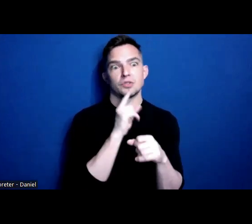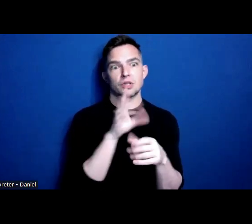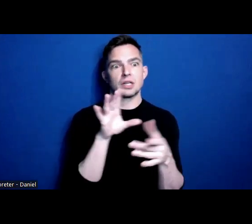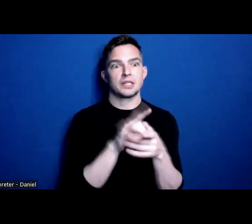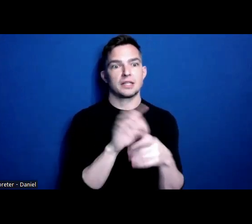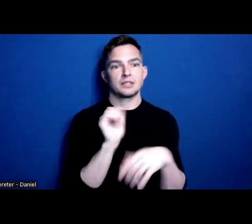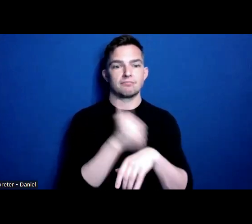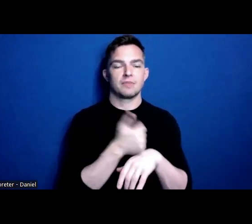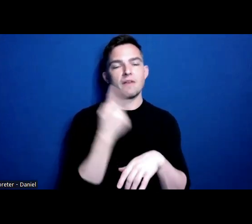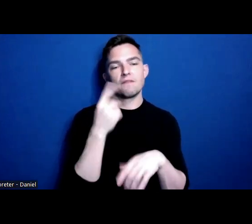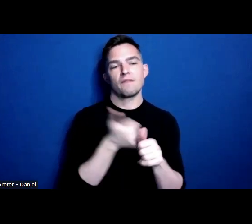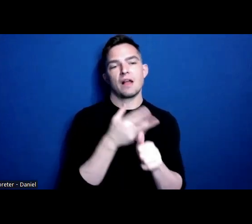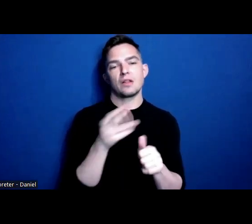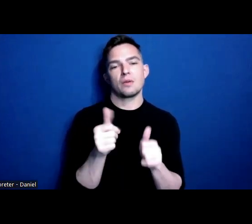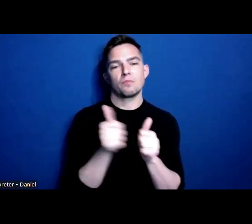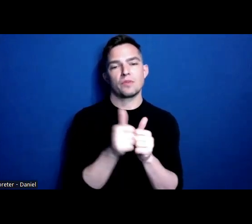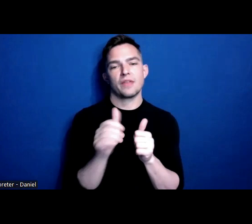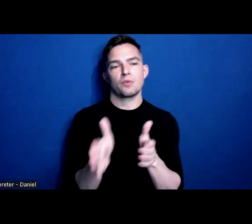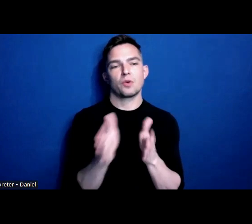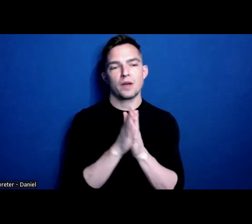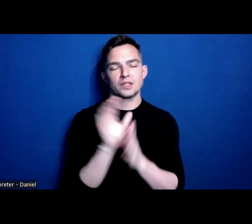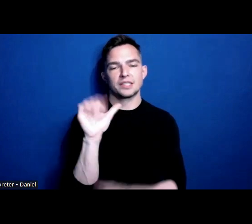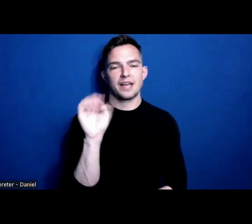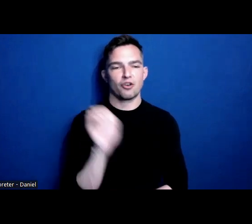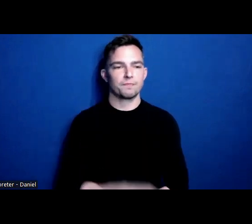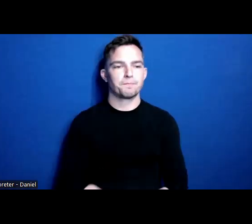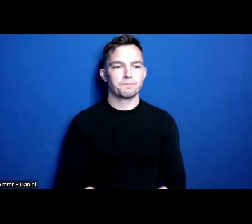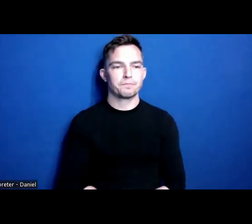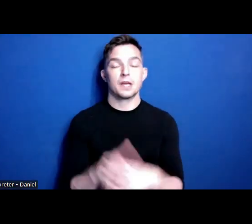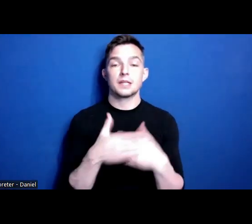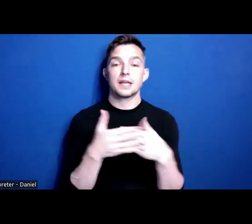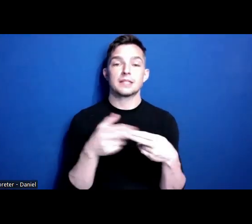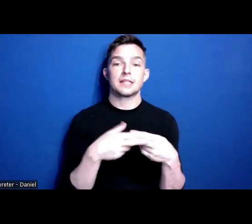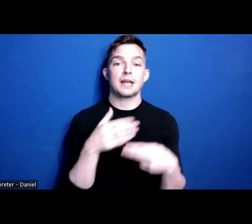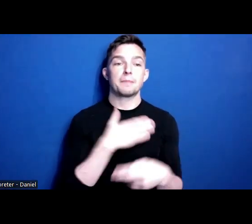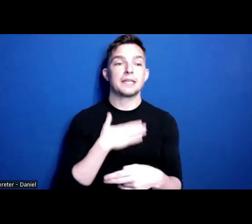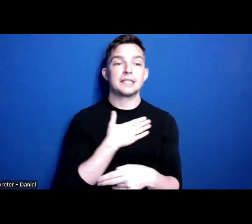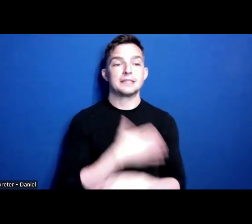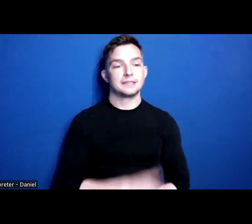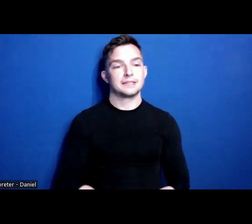the follow-up to the requested care. Next slide, please.